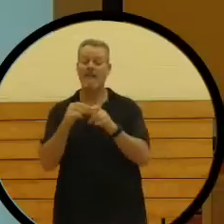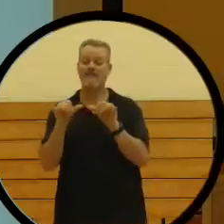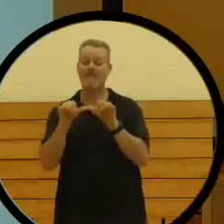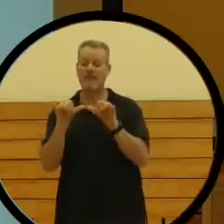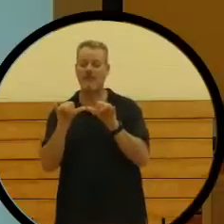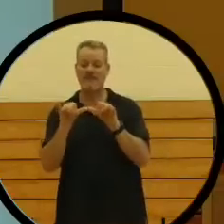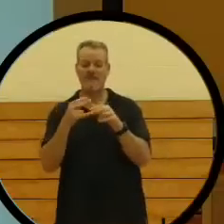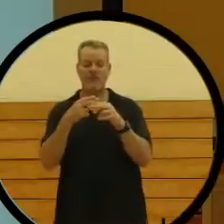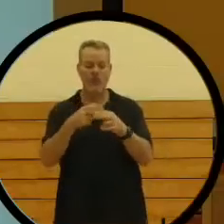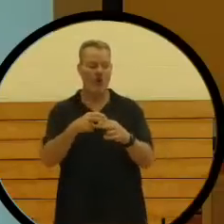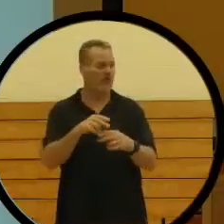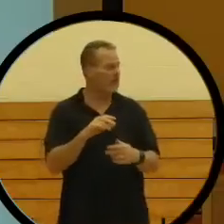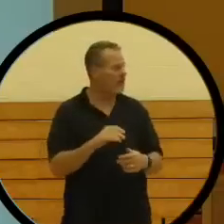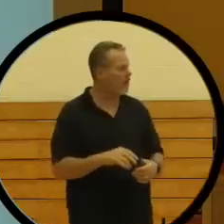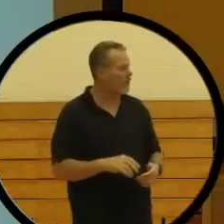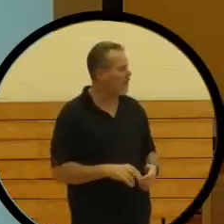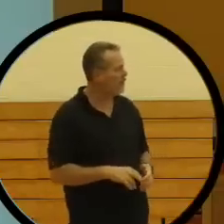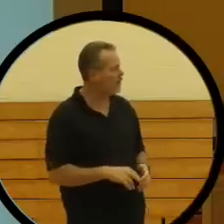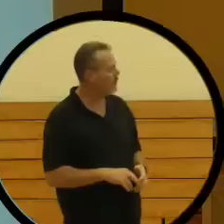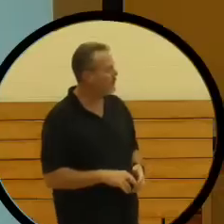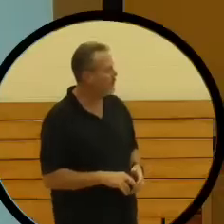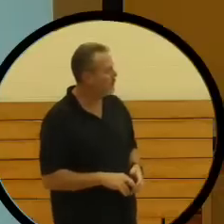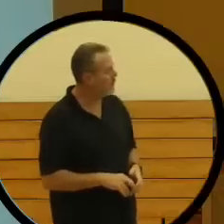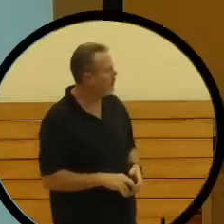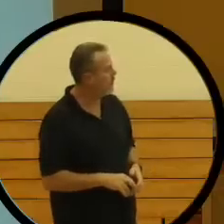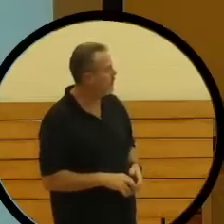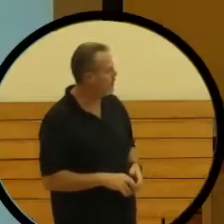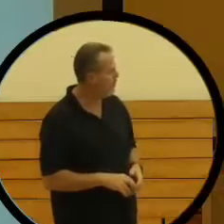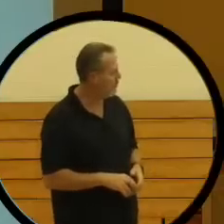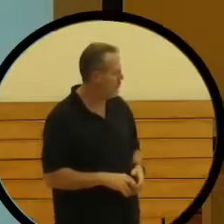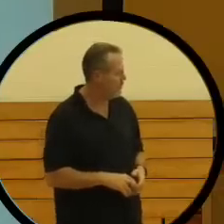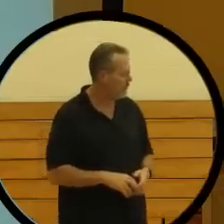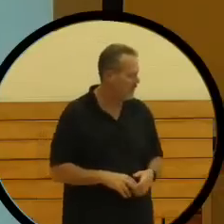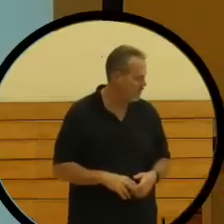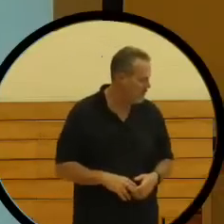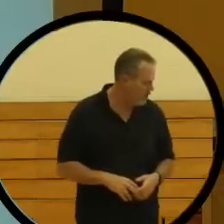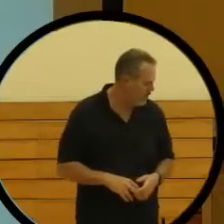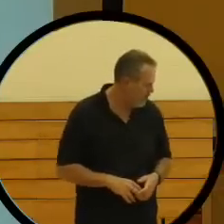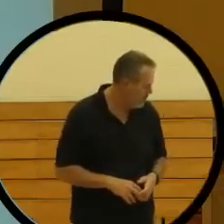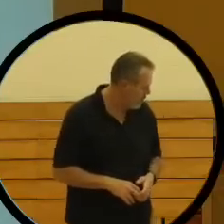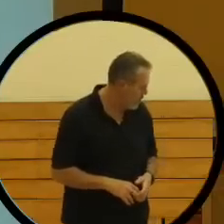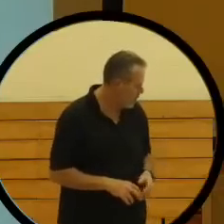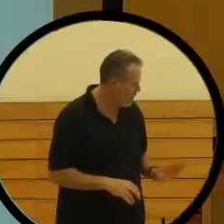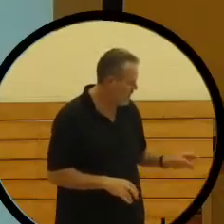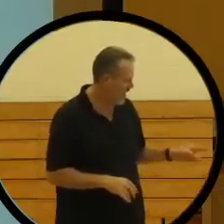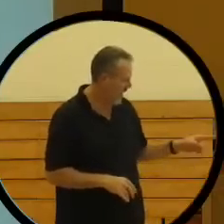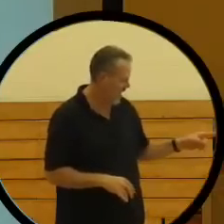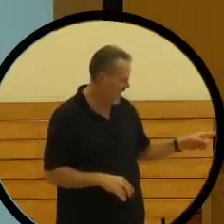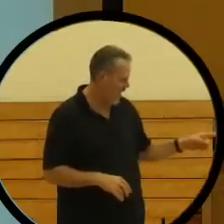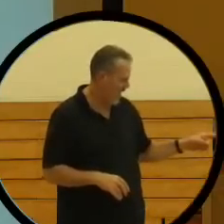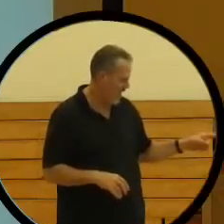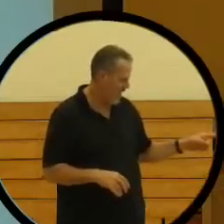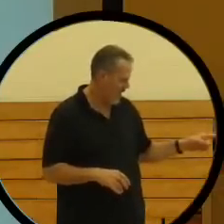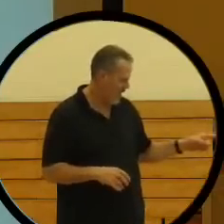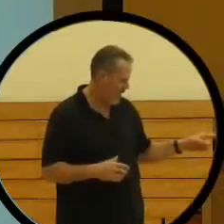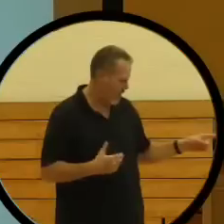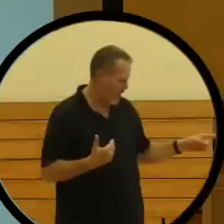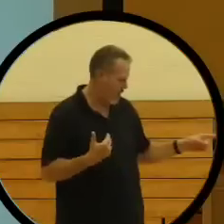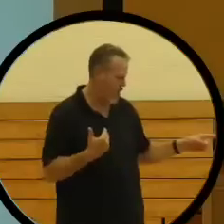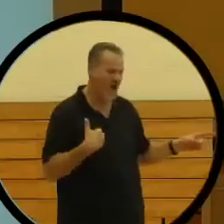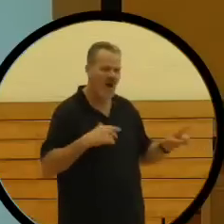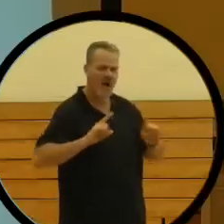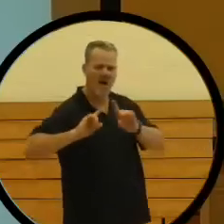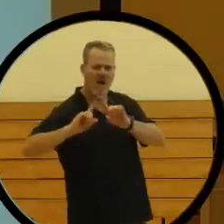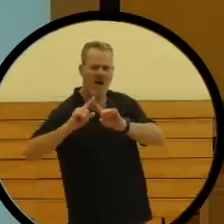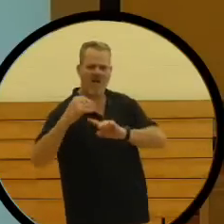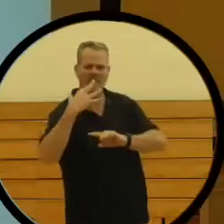scale that's called the Mercalli scale, and we report this on our reports after every earthquake, and it's color-coded down in here. And